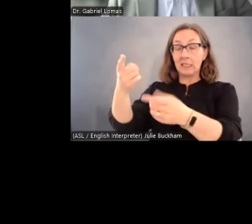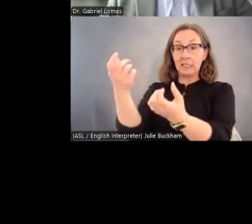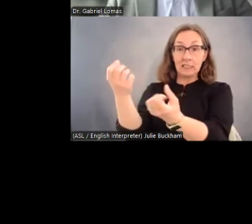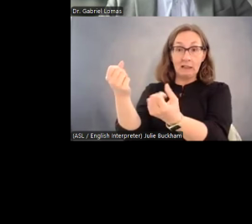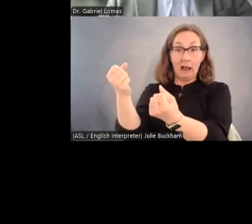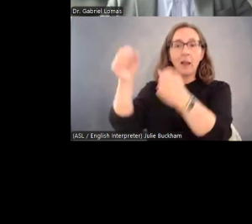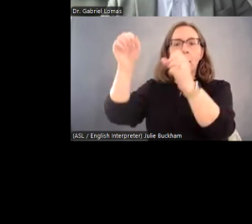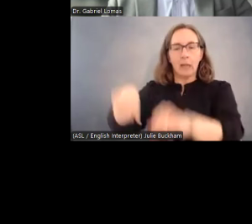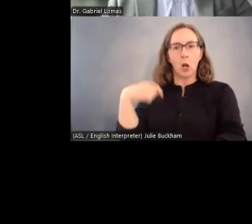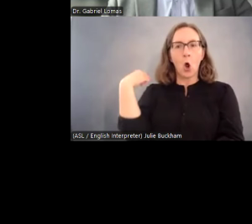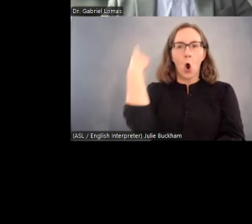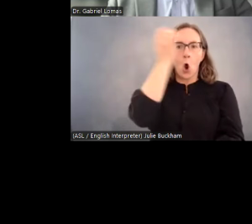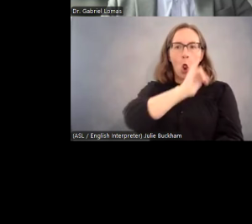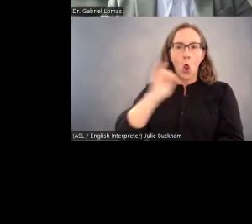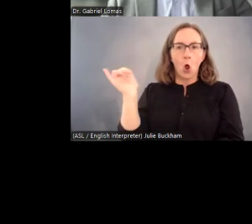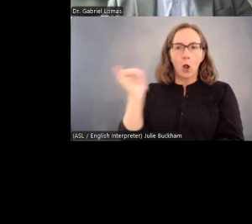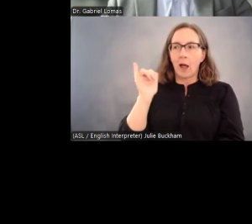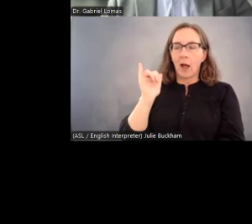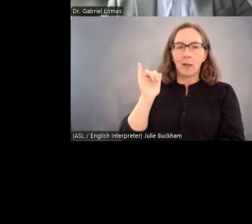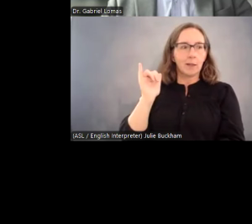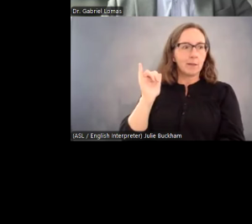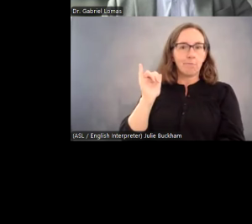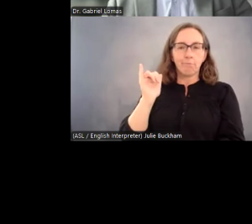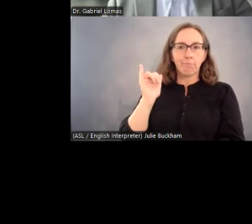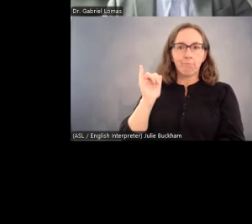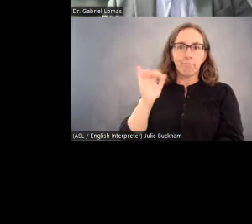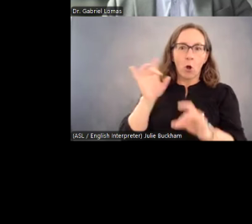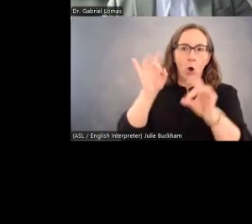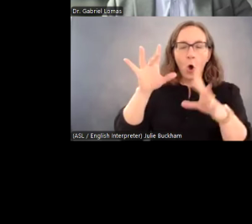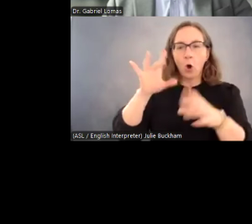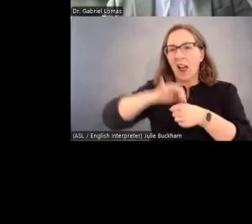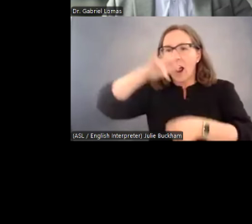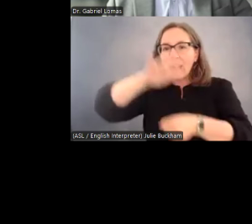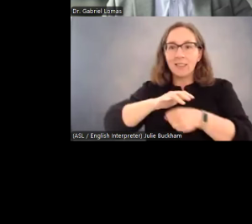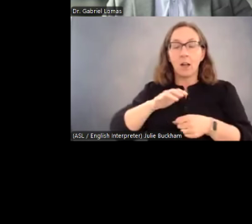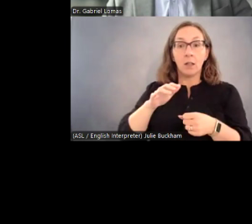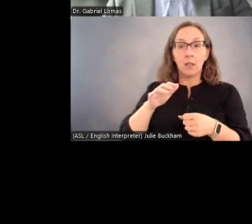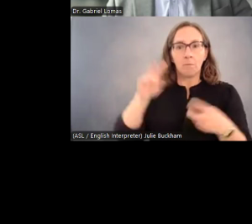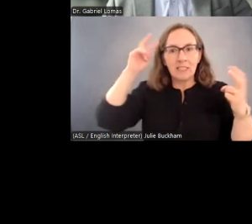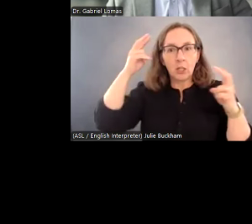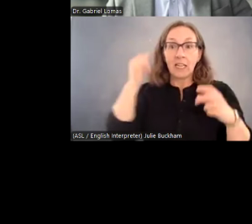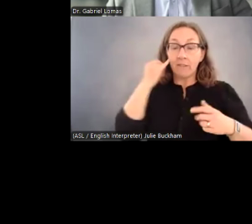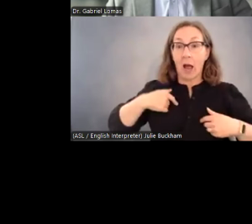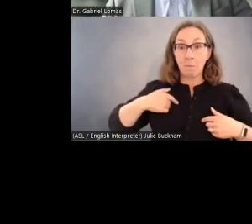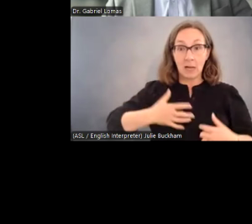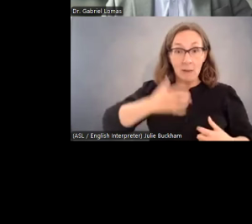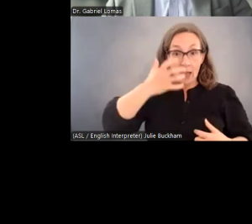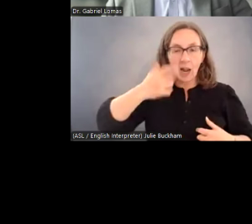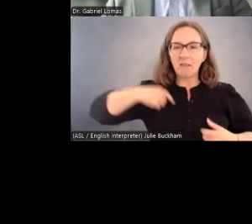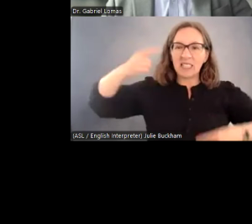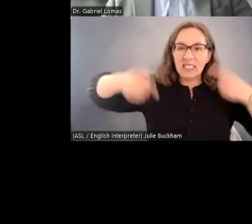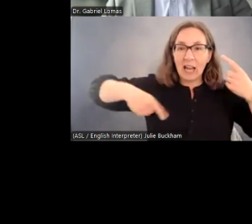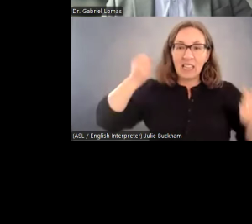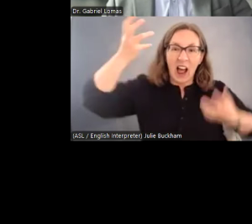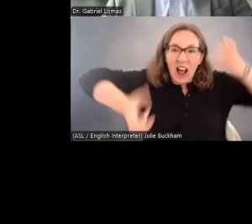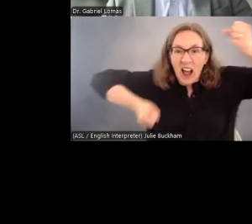look like be misunderstood for being something violent. If I'm upset or angry and I'm signing large, someone could